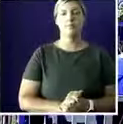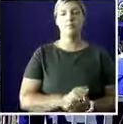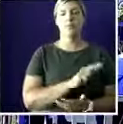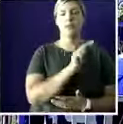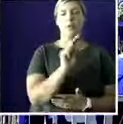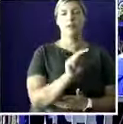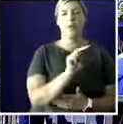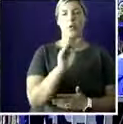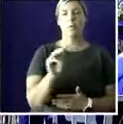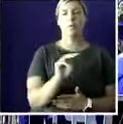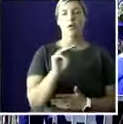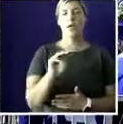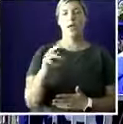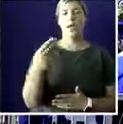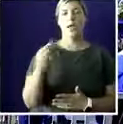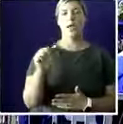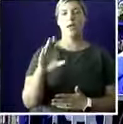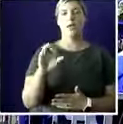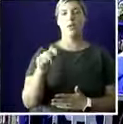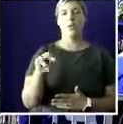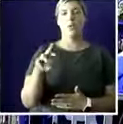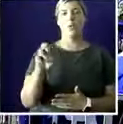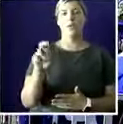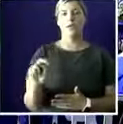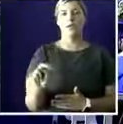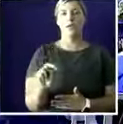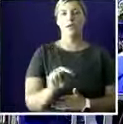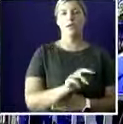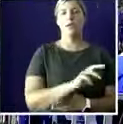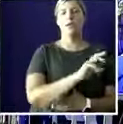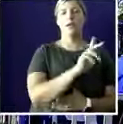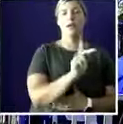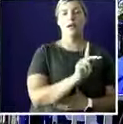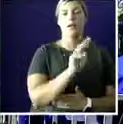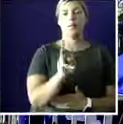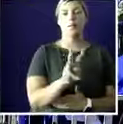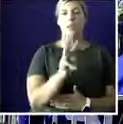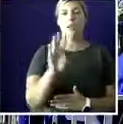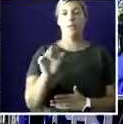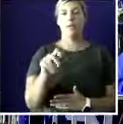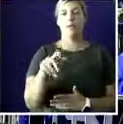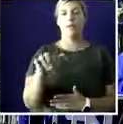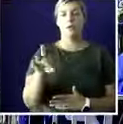Nicole Marie Hagedorn. Kylan Wayne Baker.